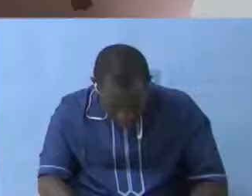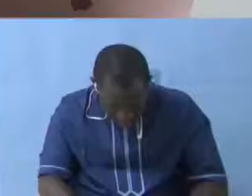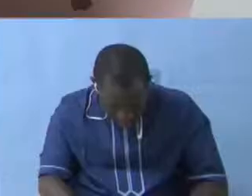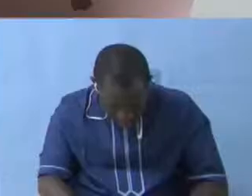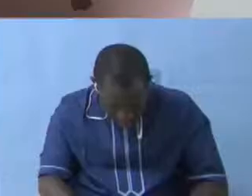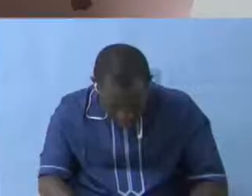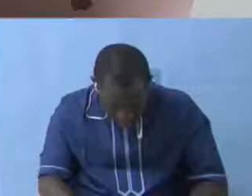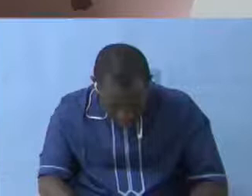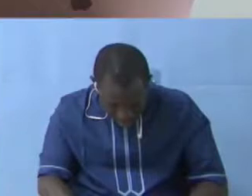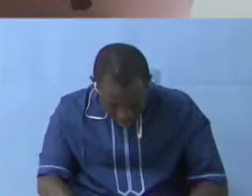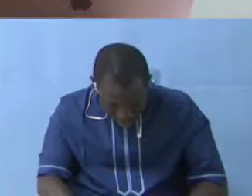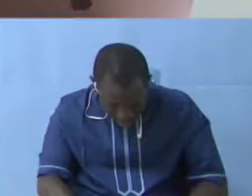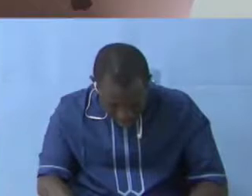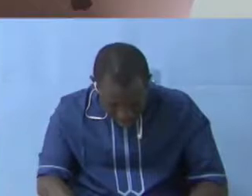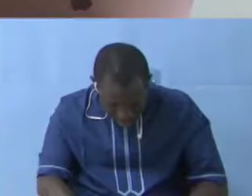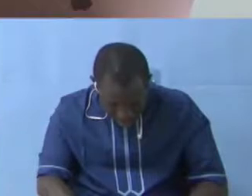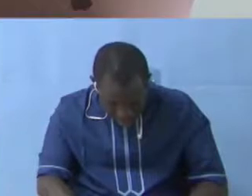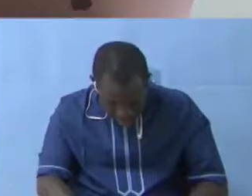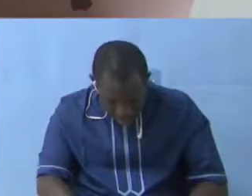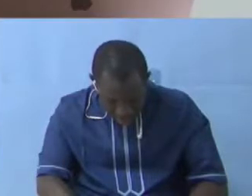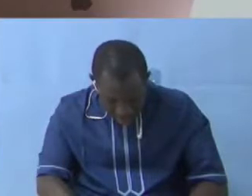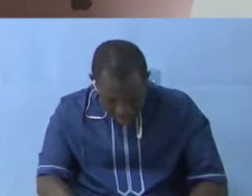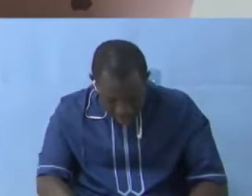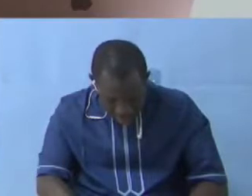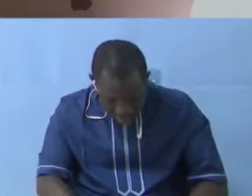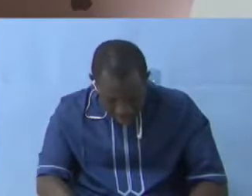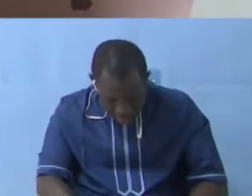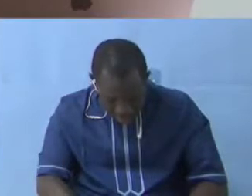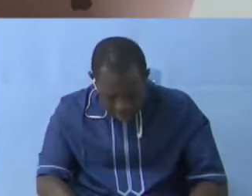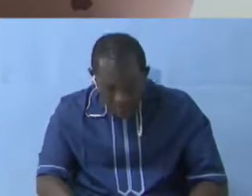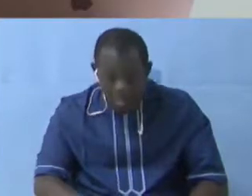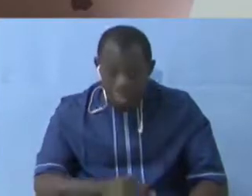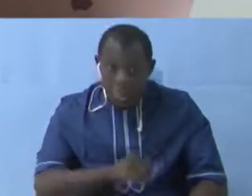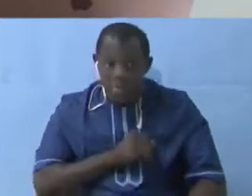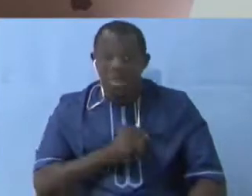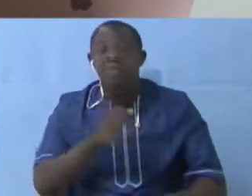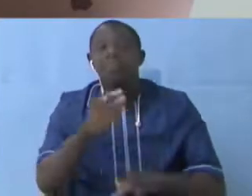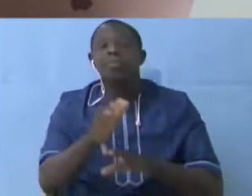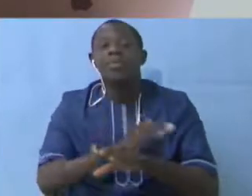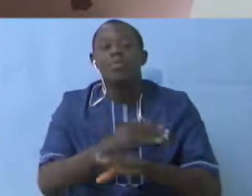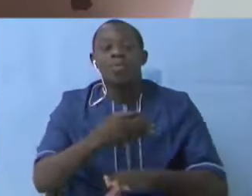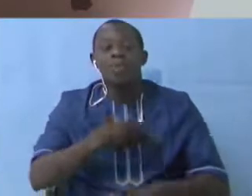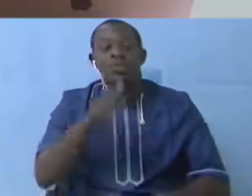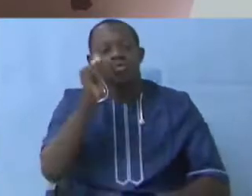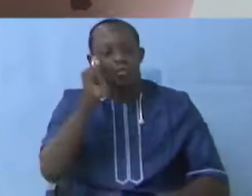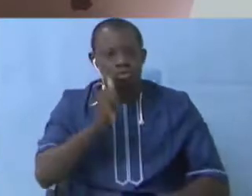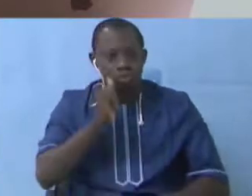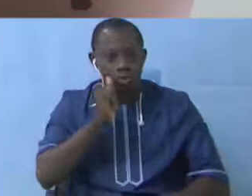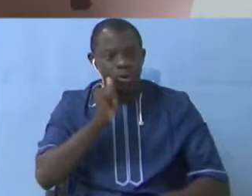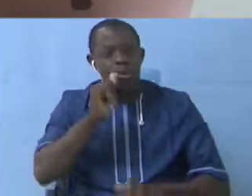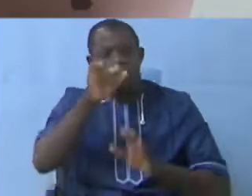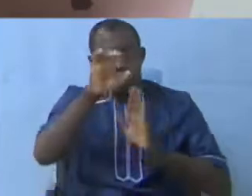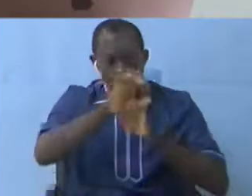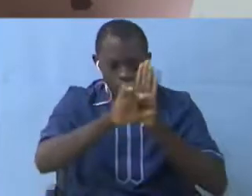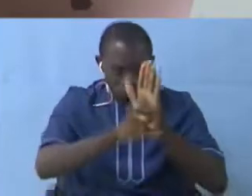He tried to use the Constitution Indeed. and the National Assembly to extend his term in